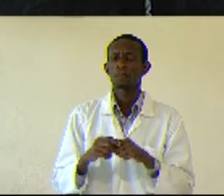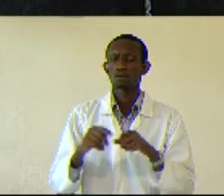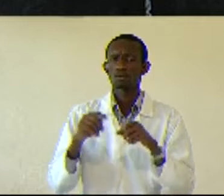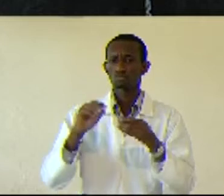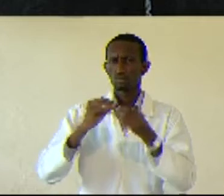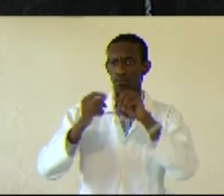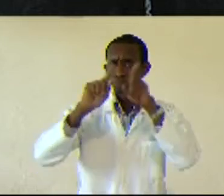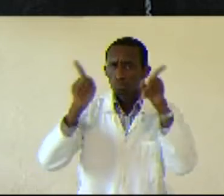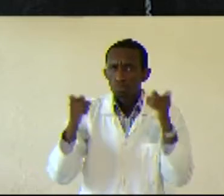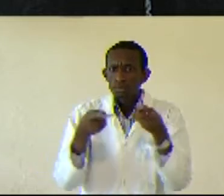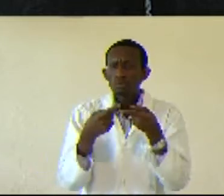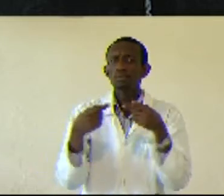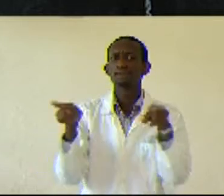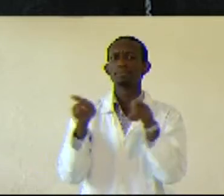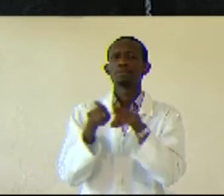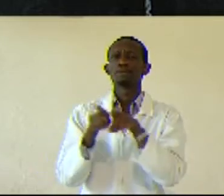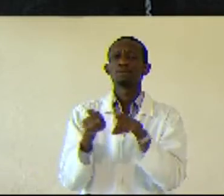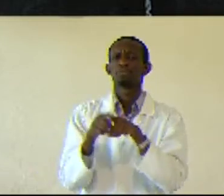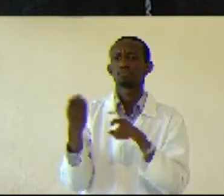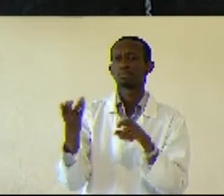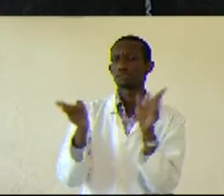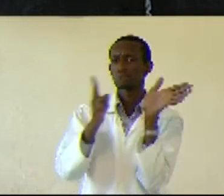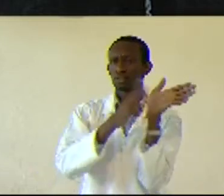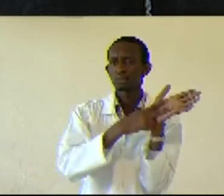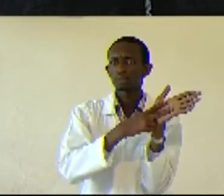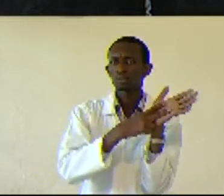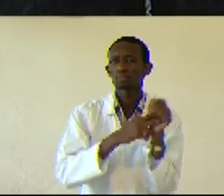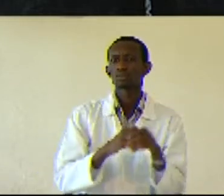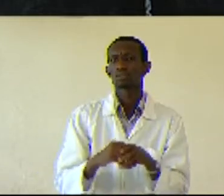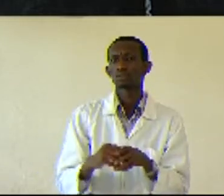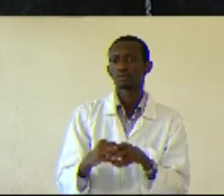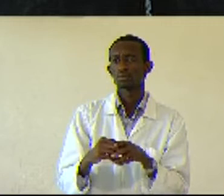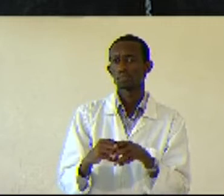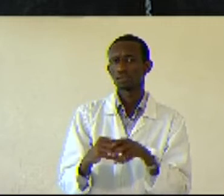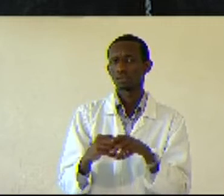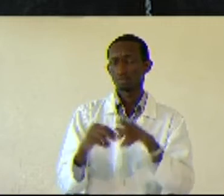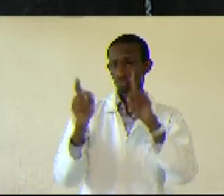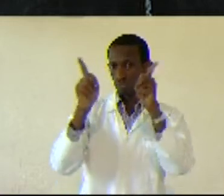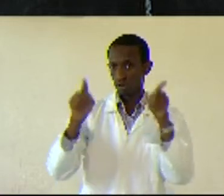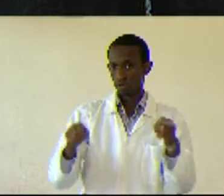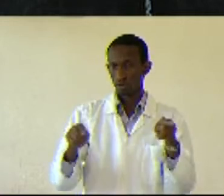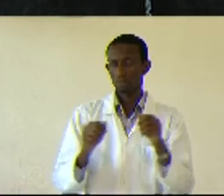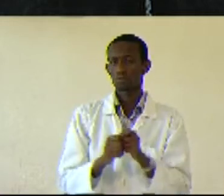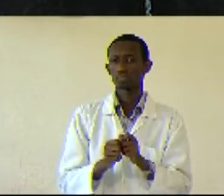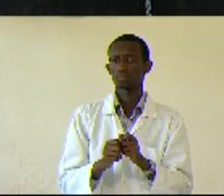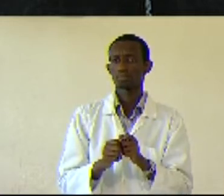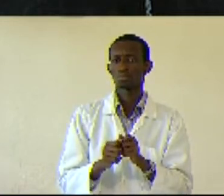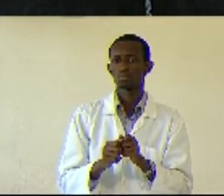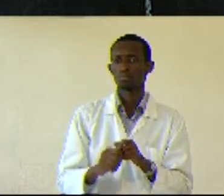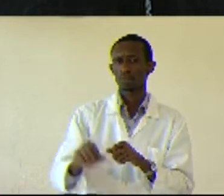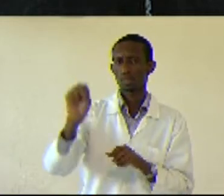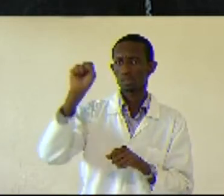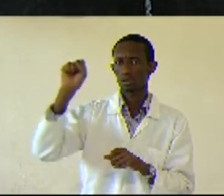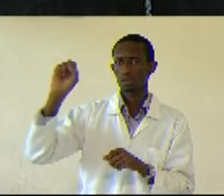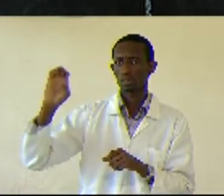same, immediately the answer is, this is the derivative of